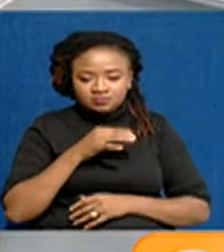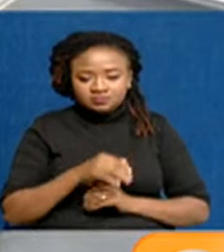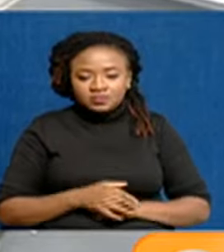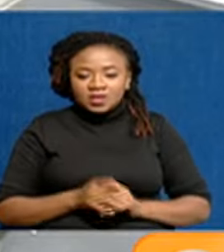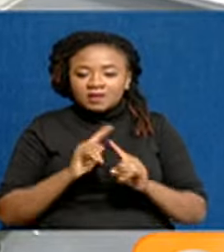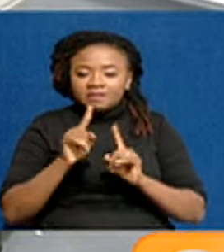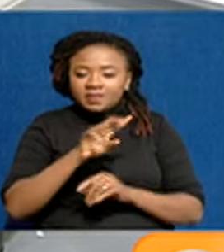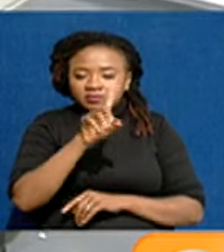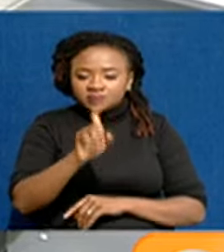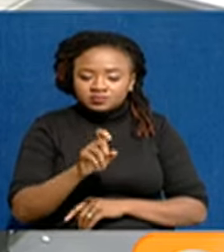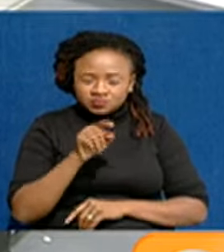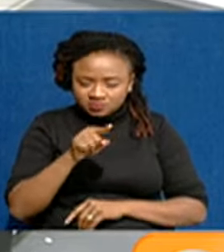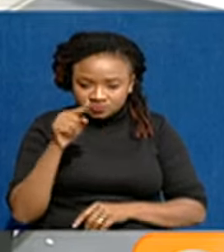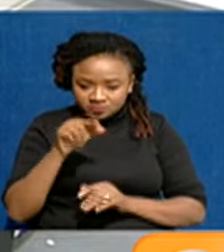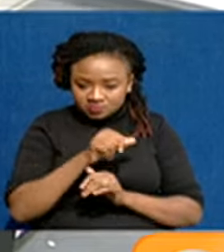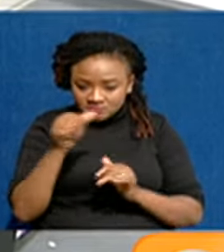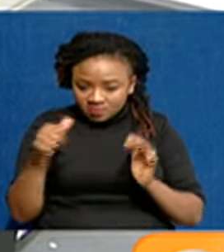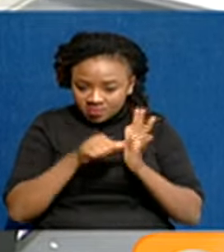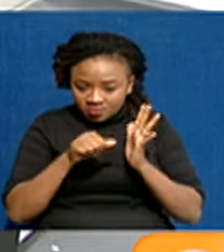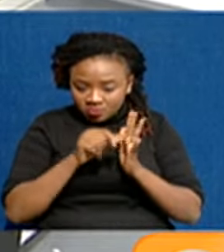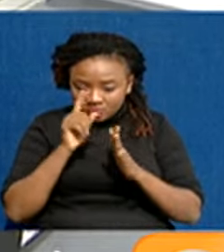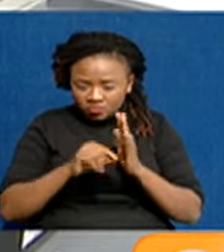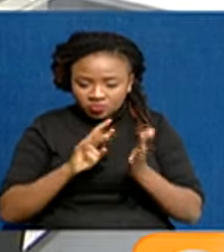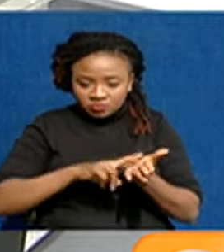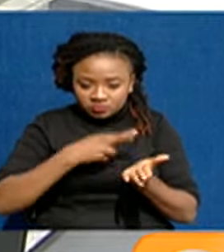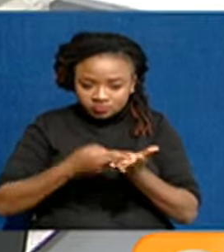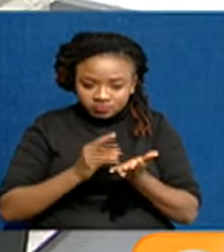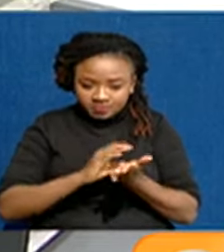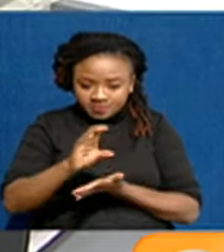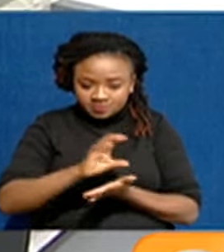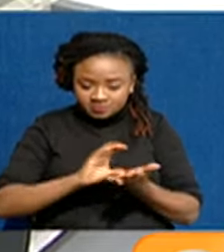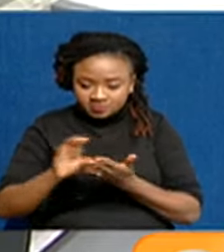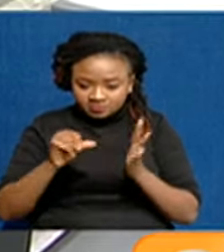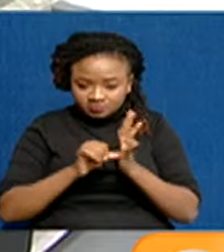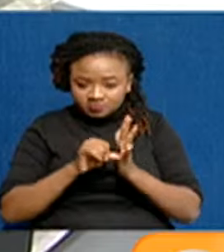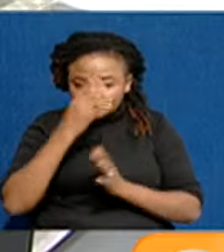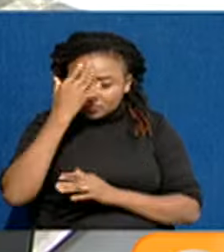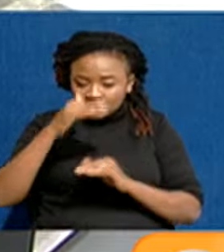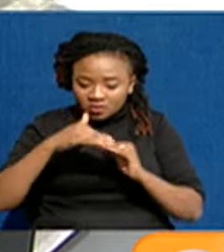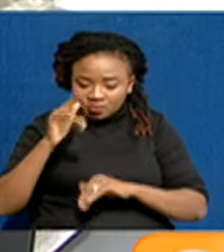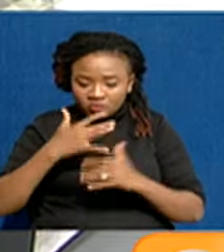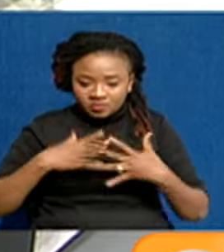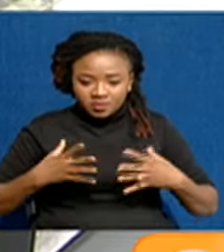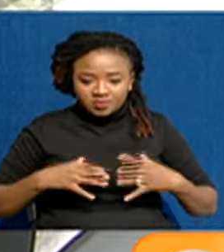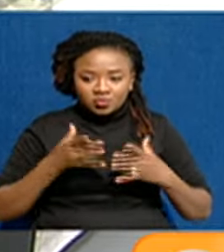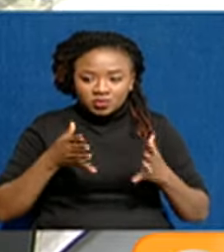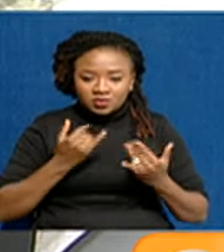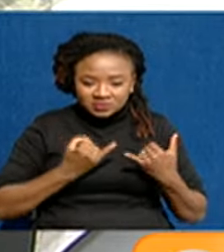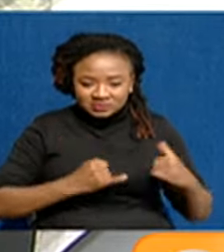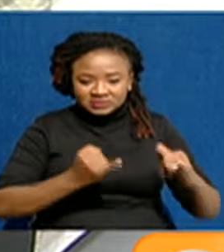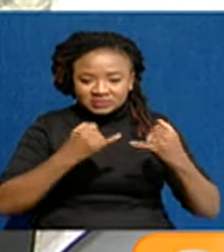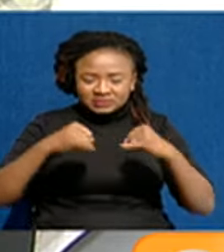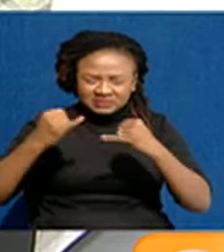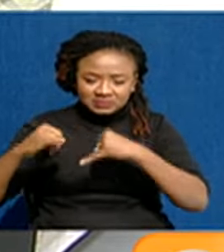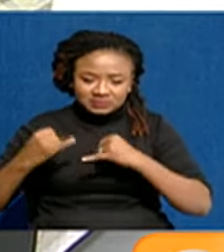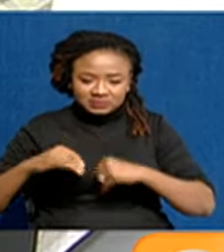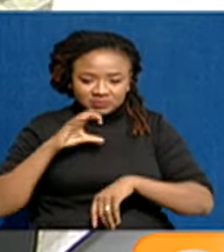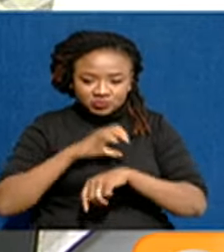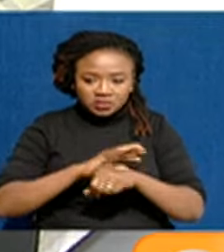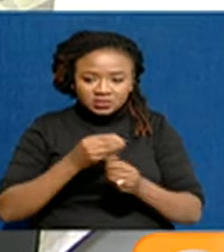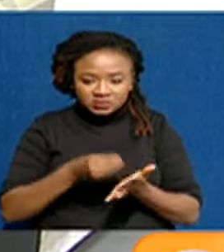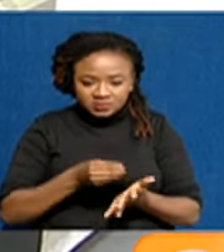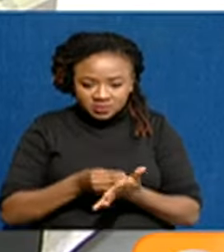deployment bureaucracy? Because many people try to source for the money once the calamity or the disaster is